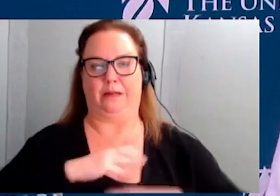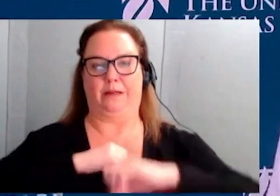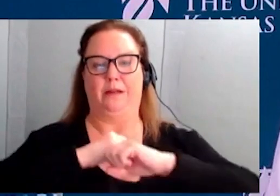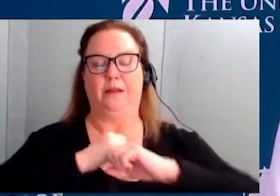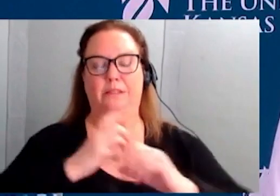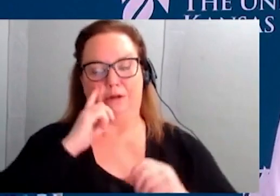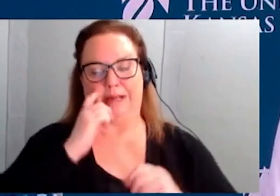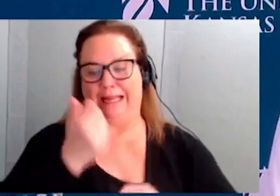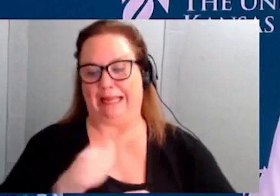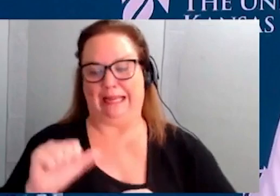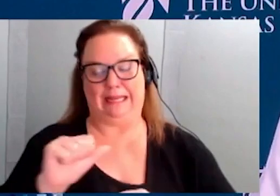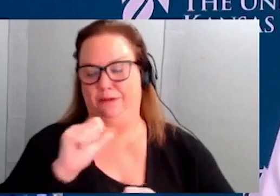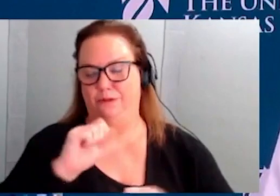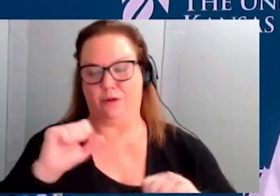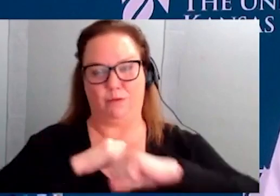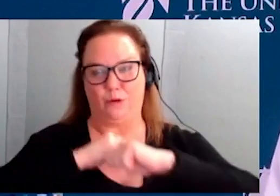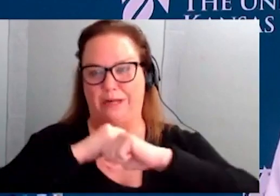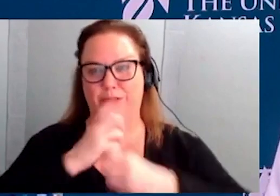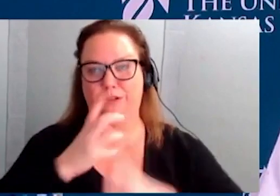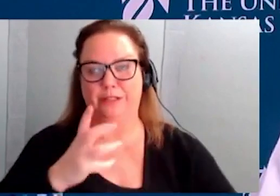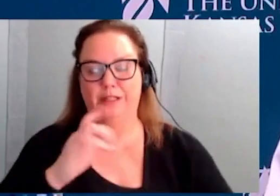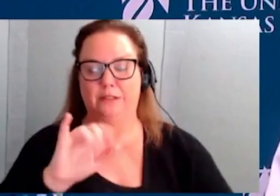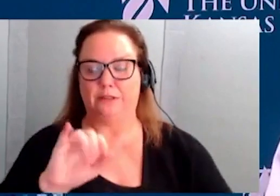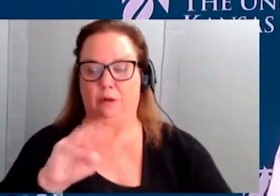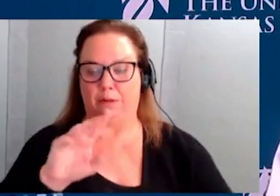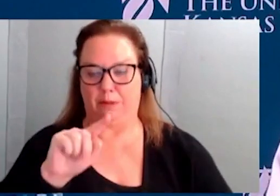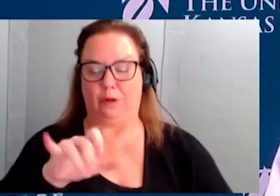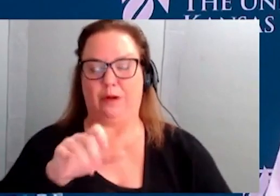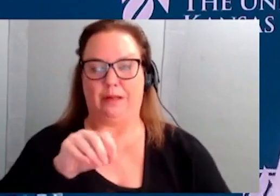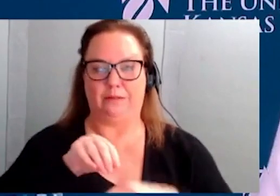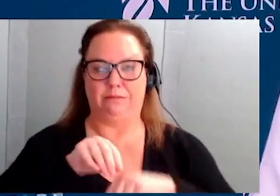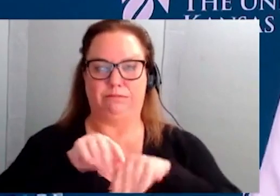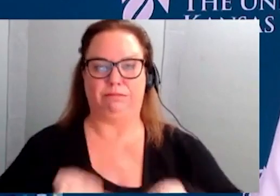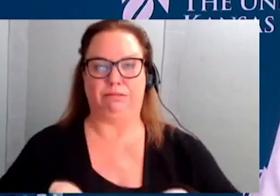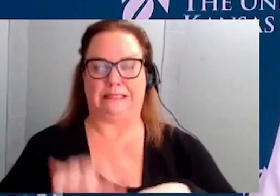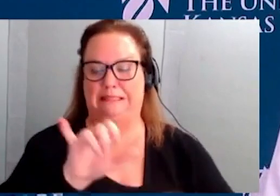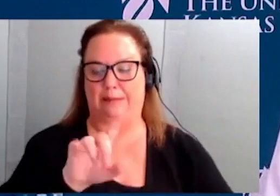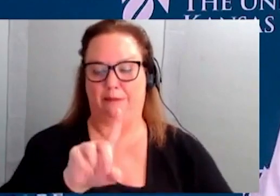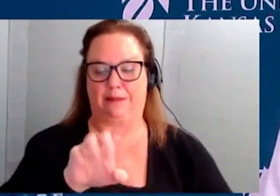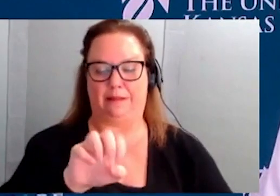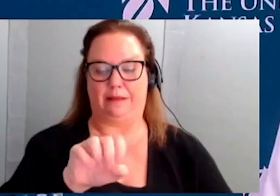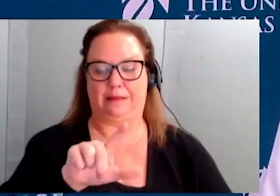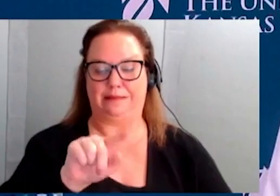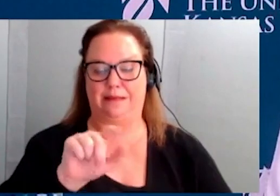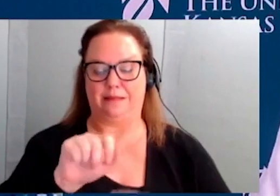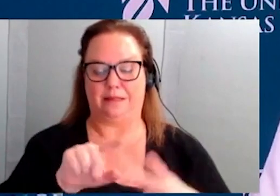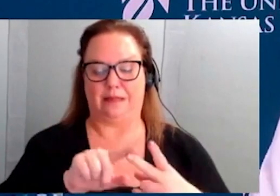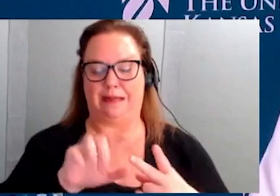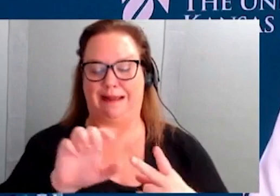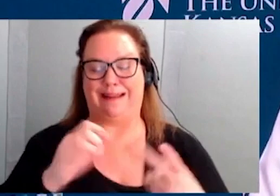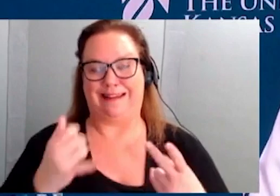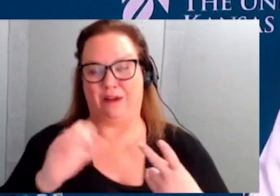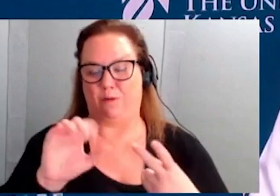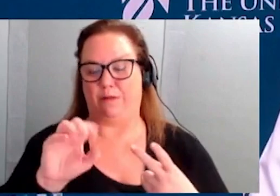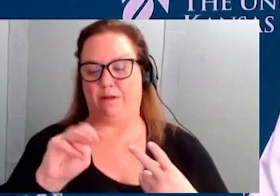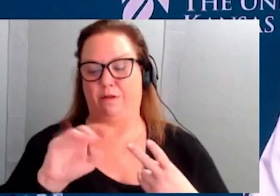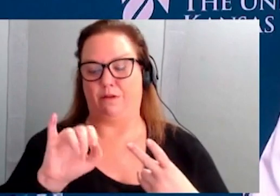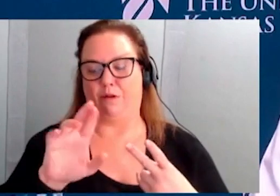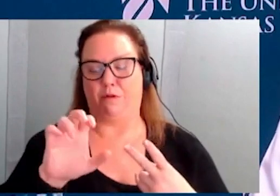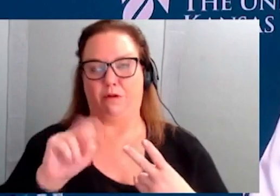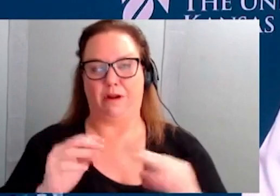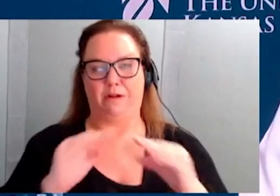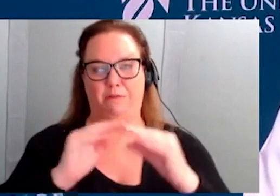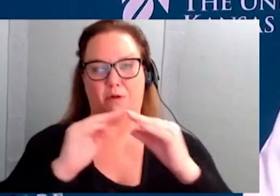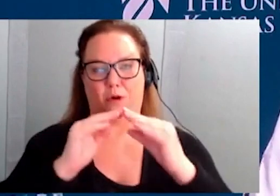And that's what we're observing, both with the Delta and currently with the Omicron. And you became even